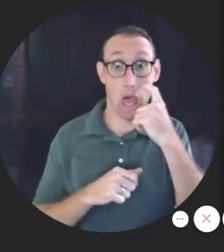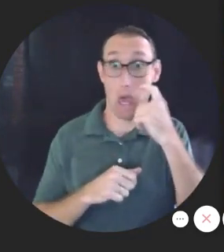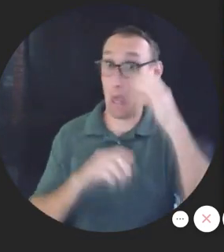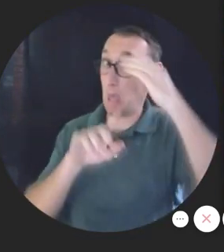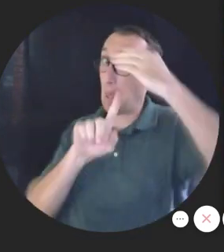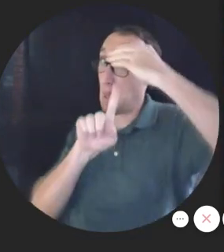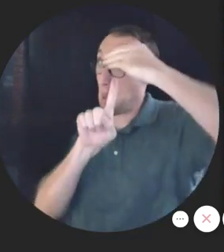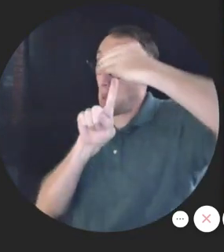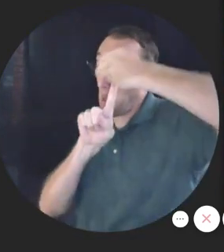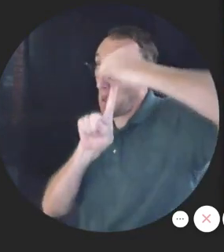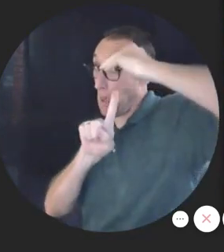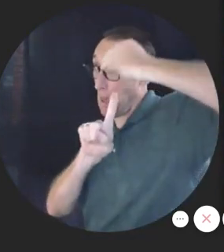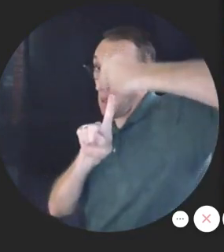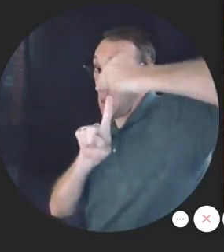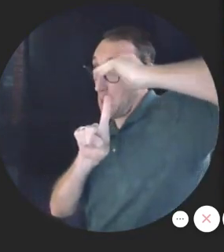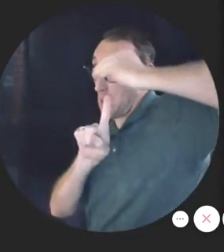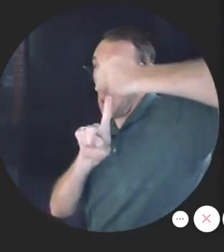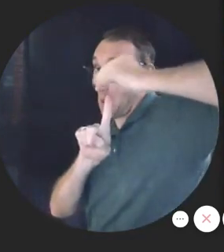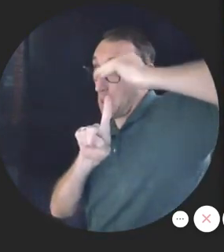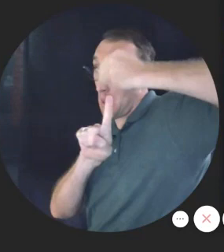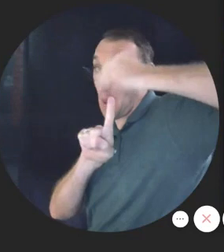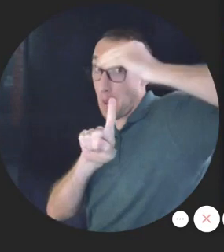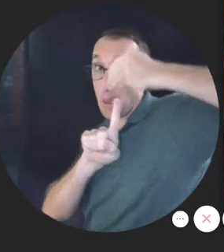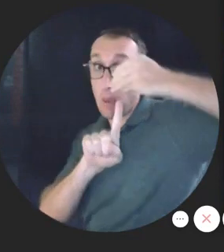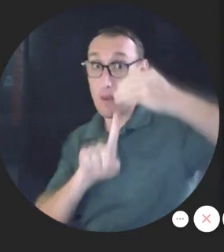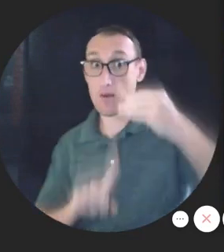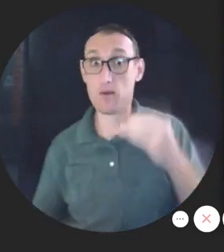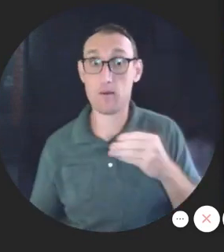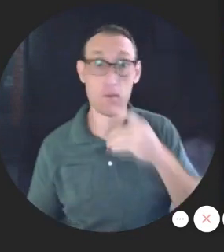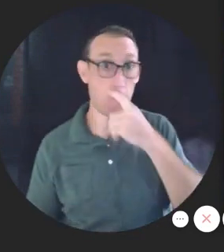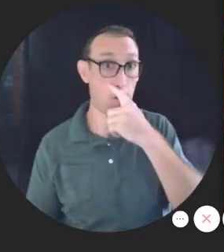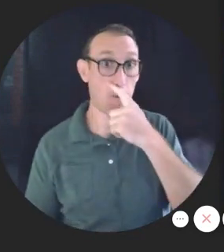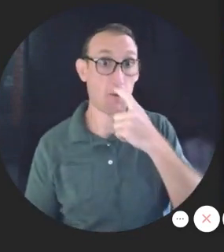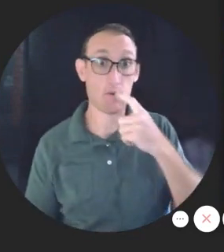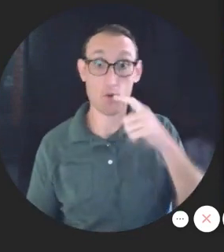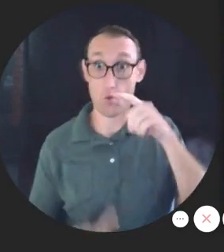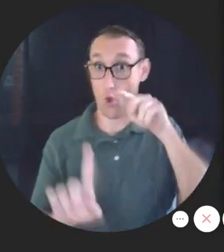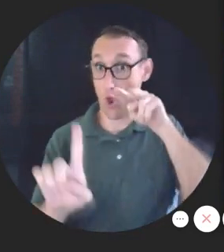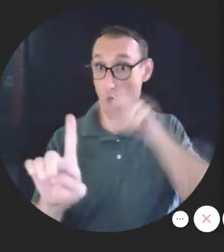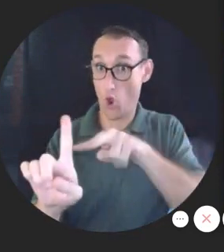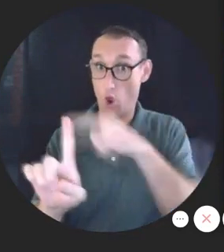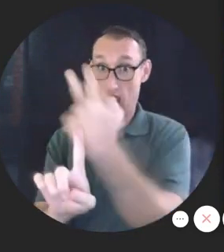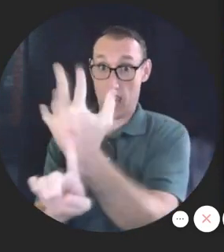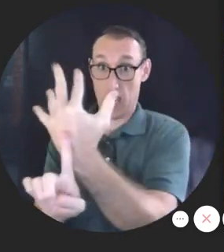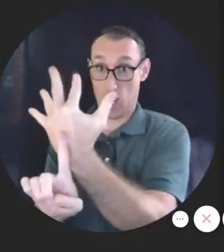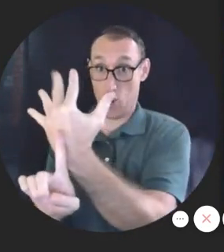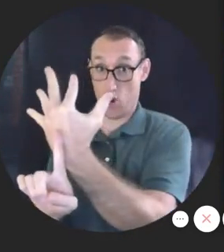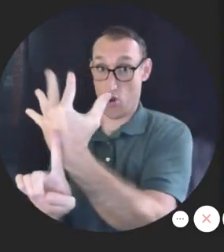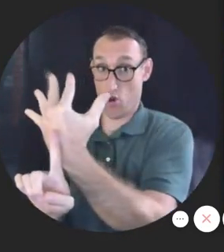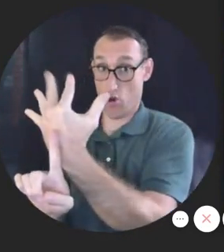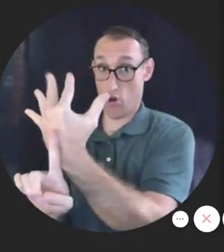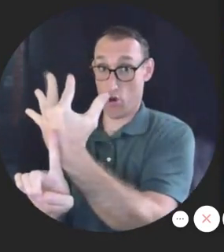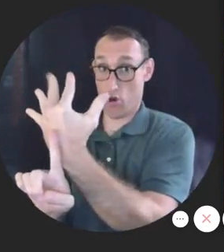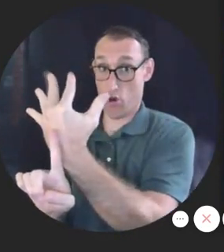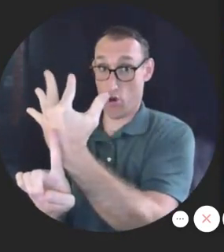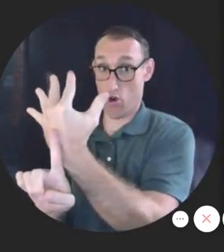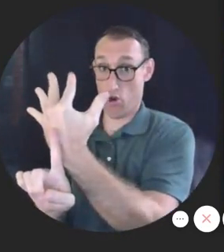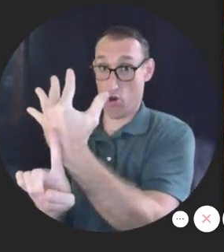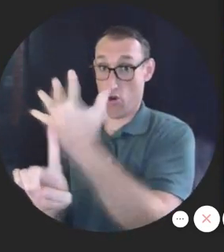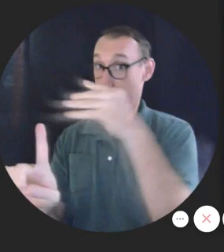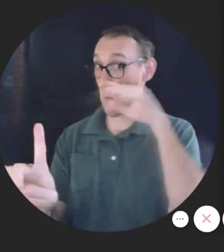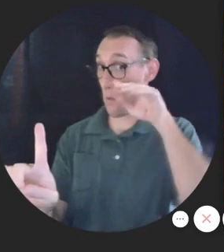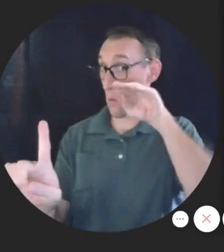of the way the light focuses on the back of the eye. If we put a convex shape